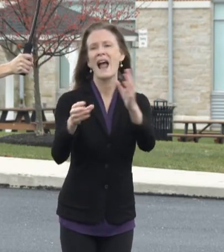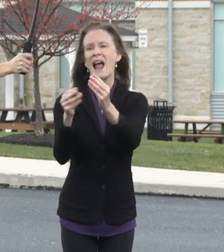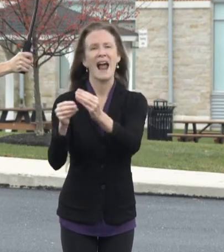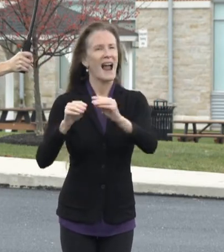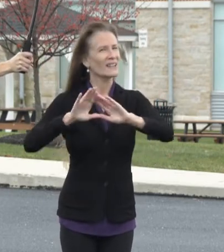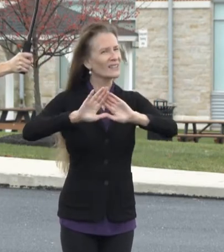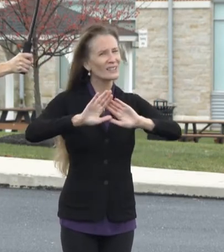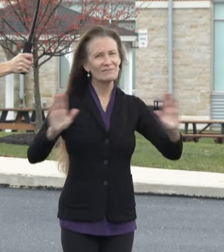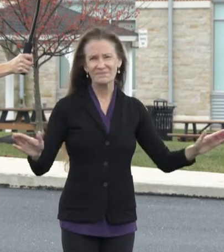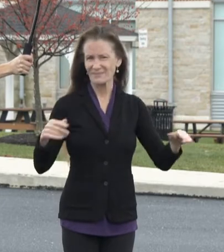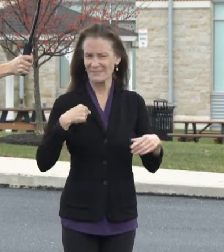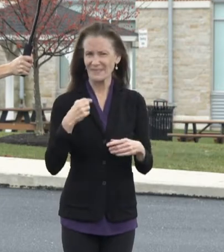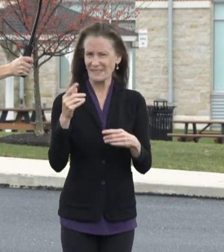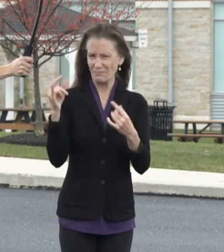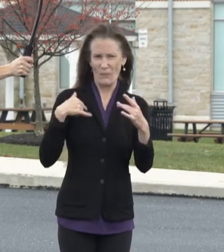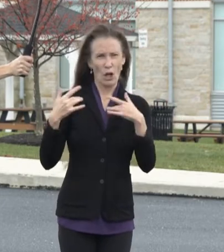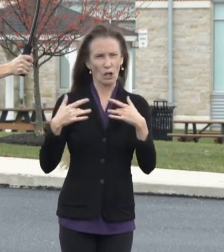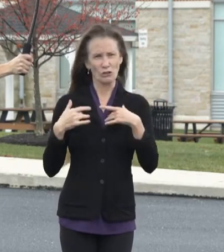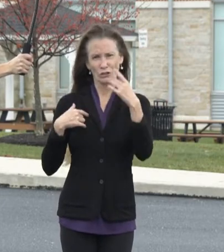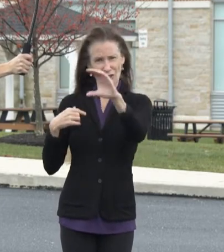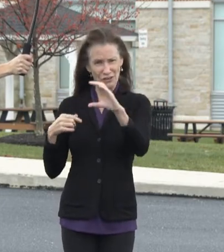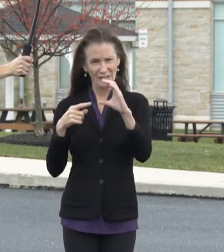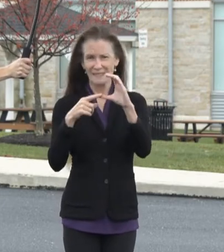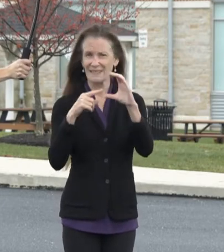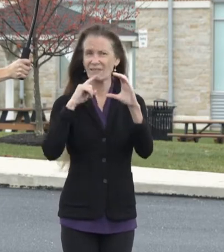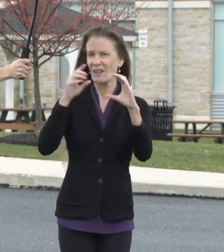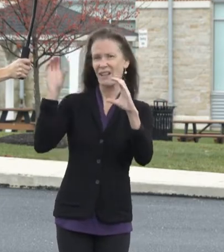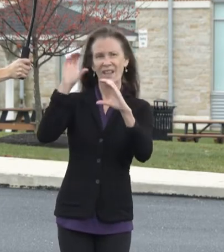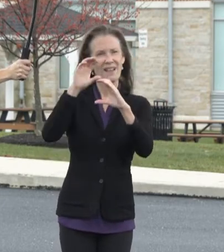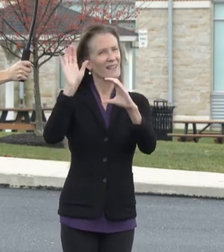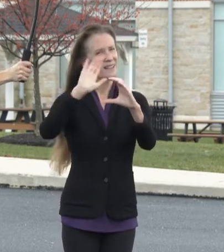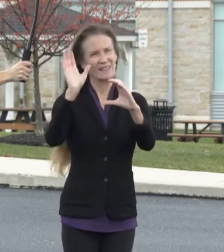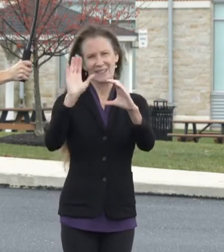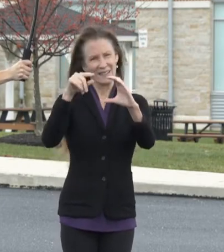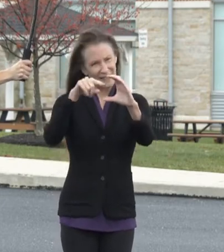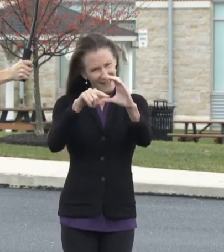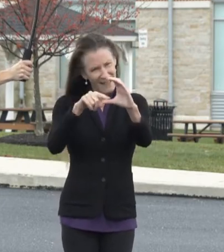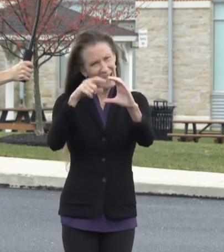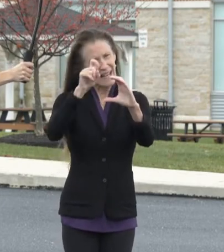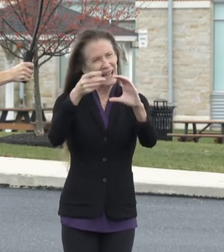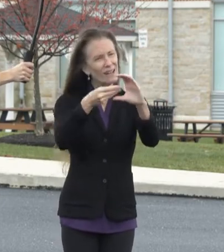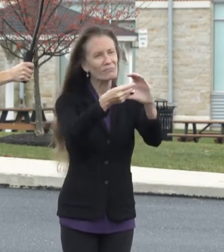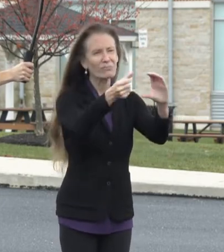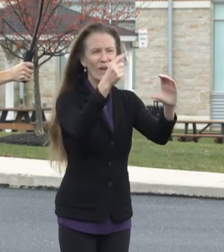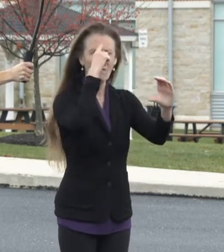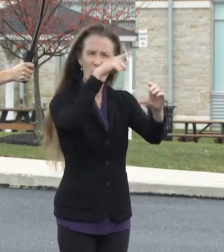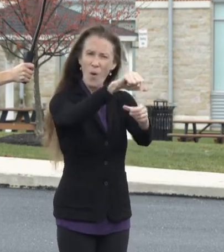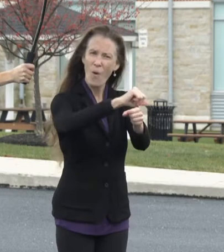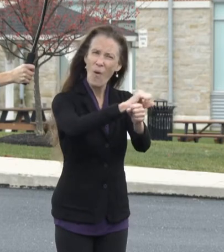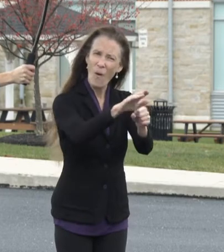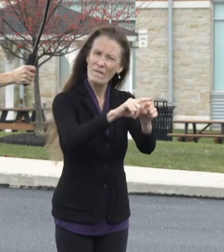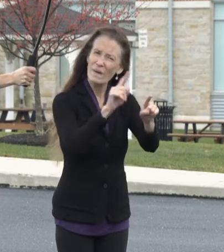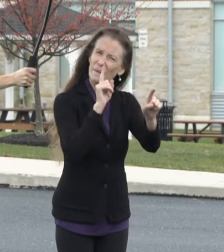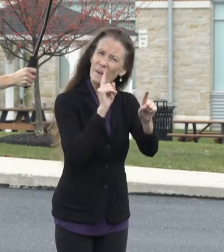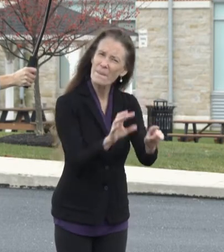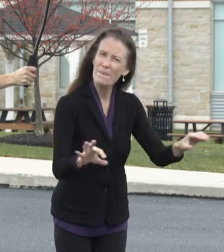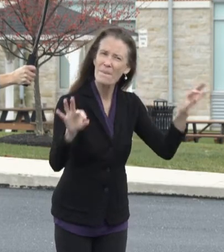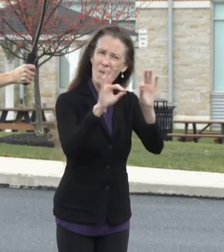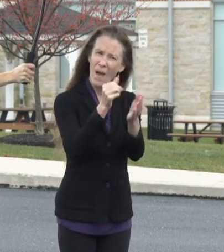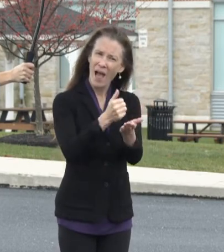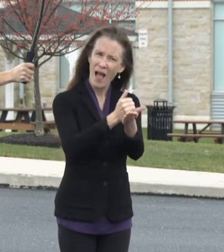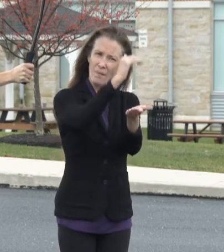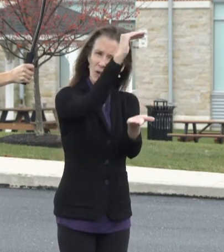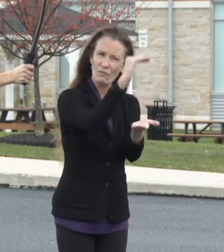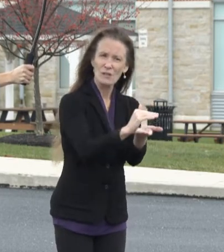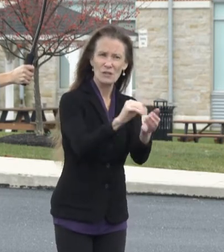take away state resources from other COVID-19 response efforts, but it also has the potential to lead to a reduction in our National